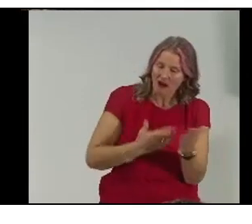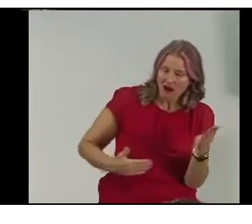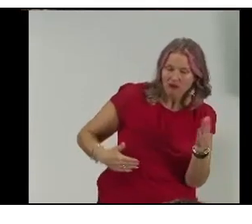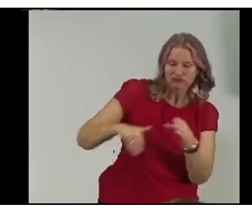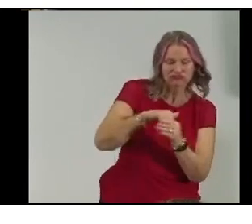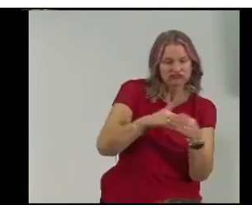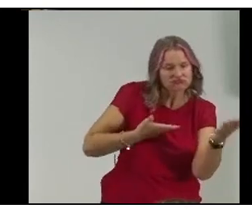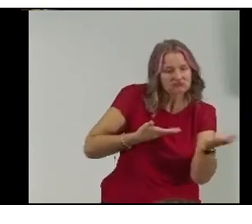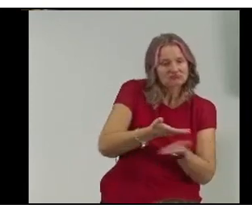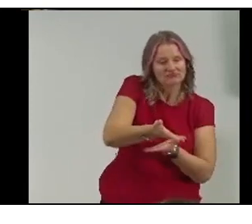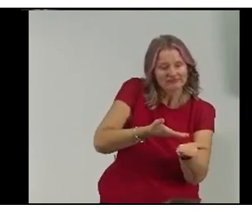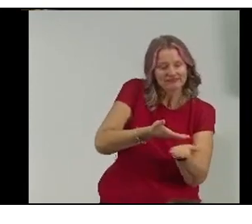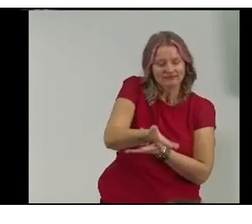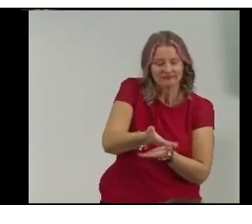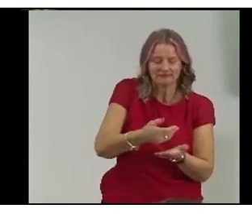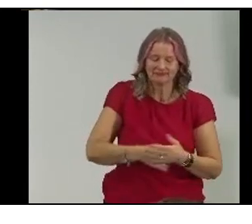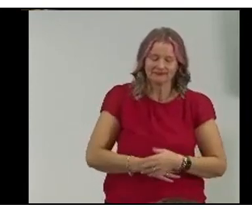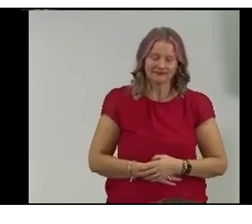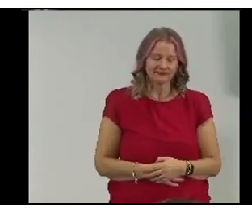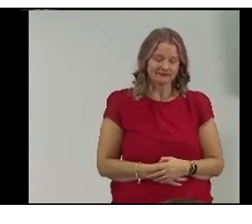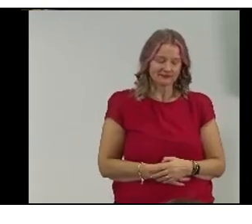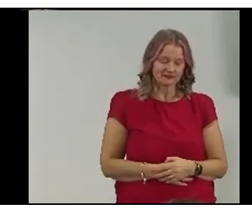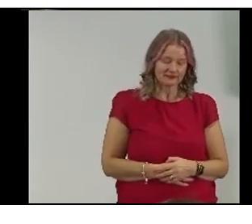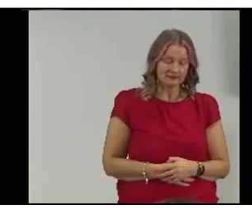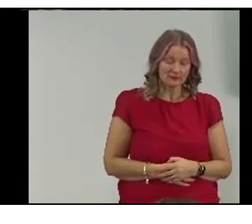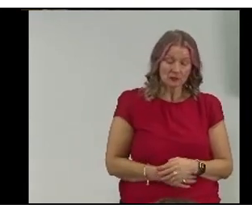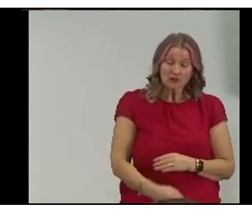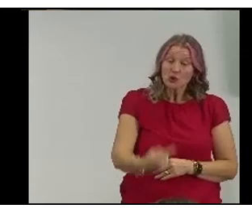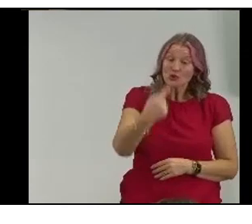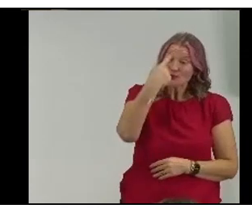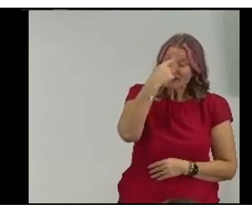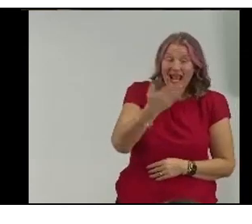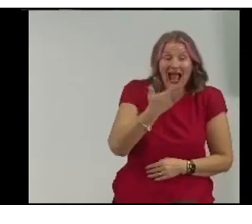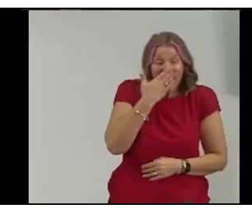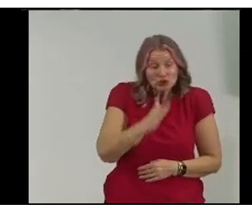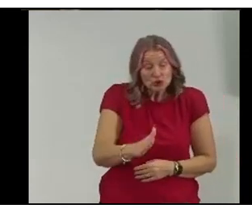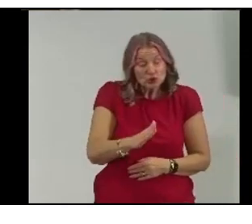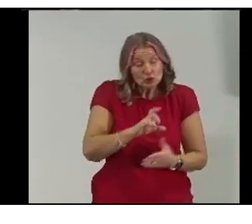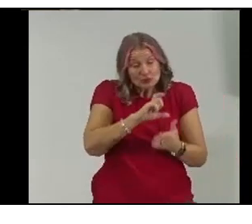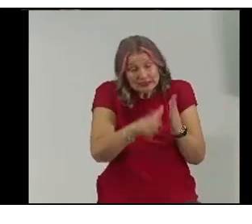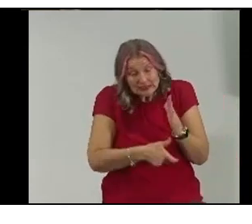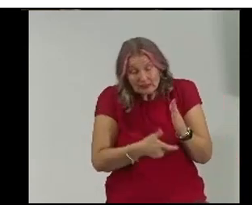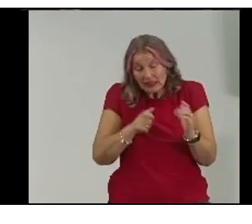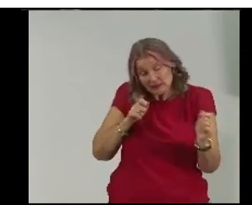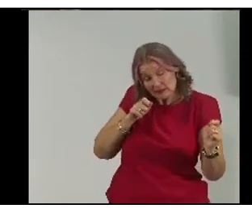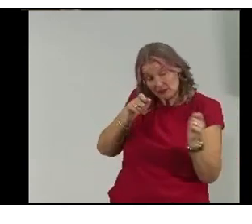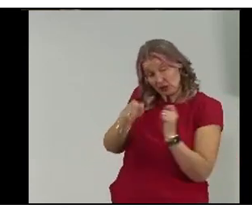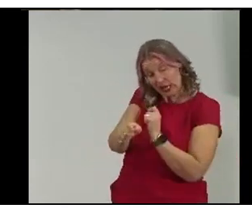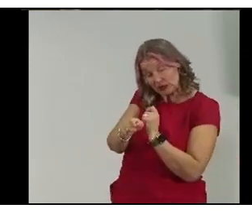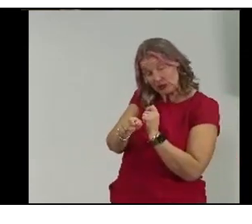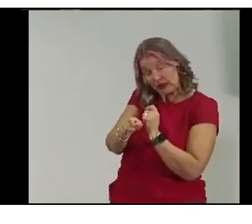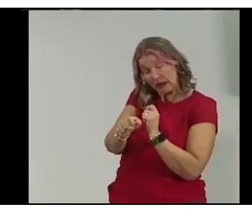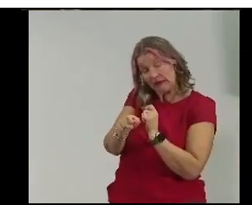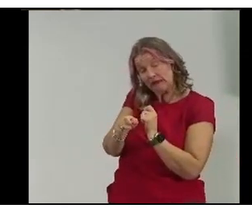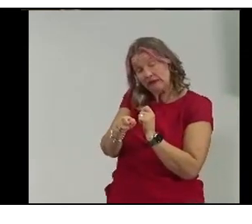to disabilities or disability is changing? And if so, have you got any tangible examples you could